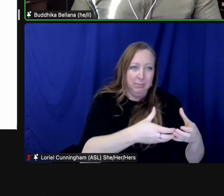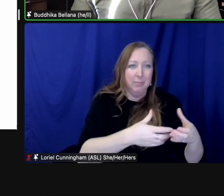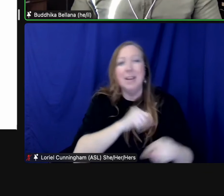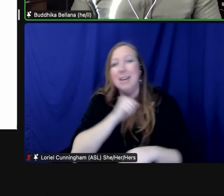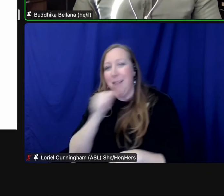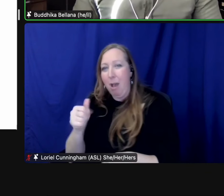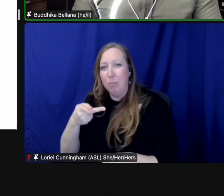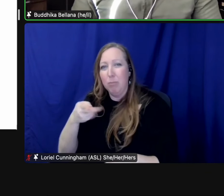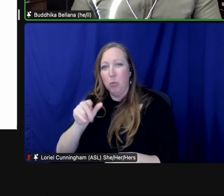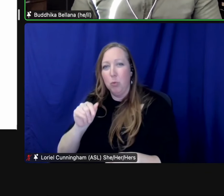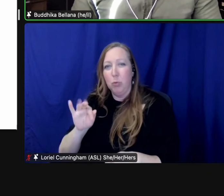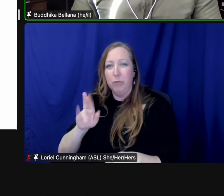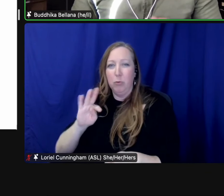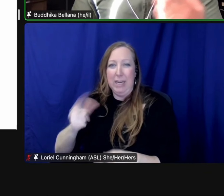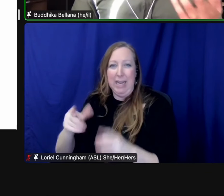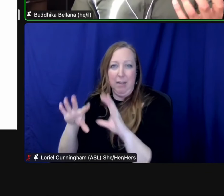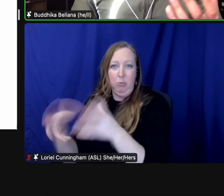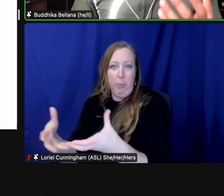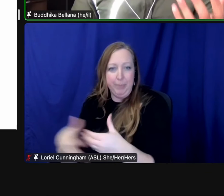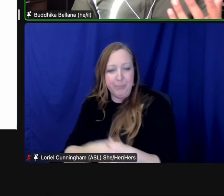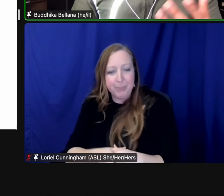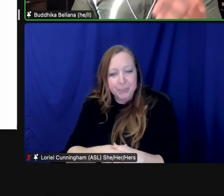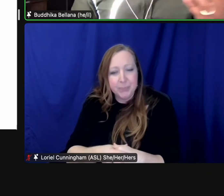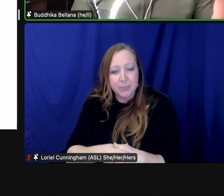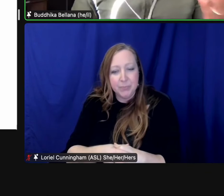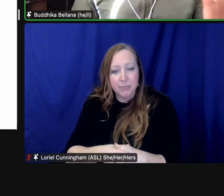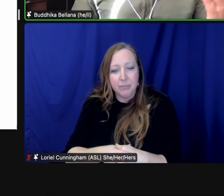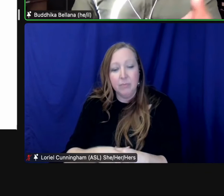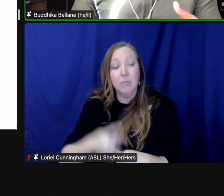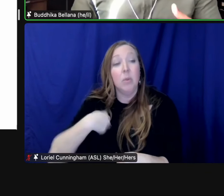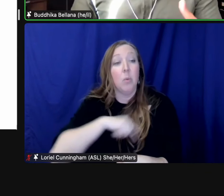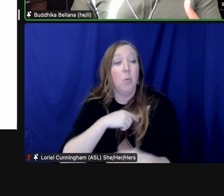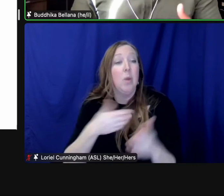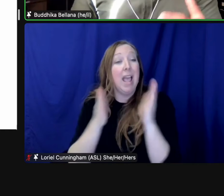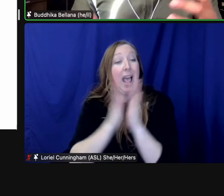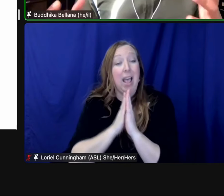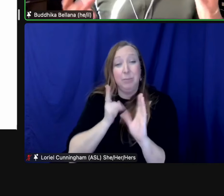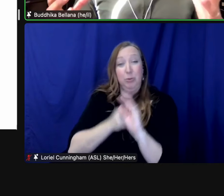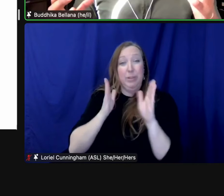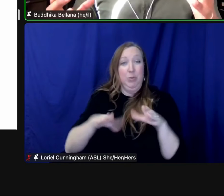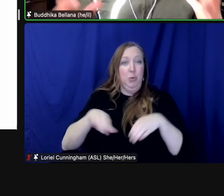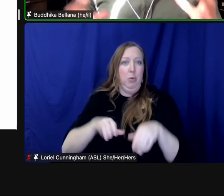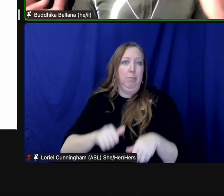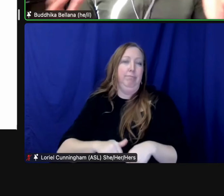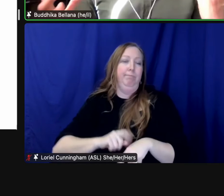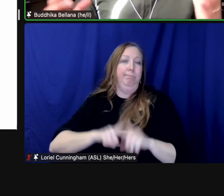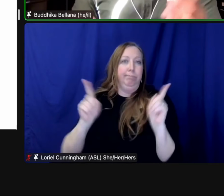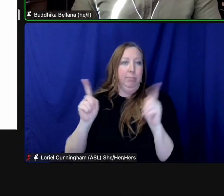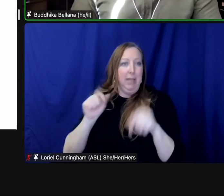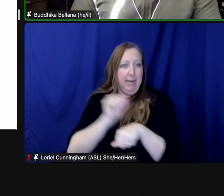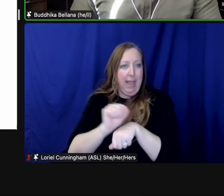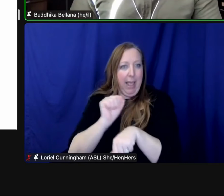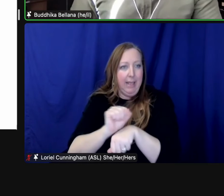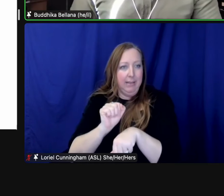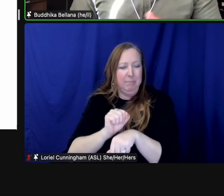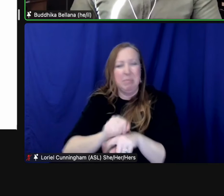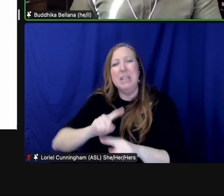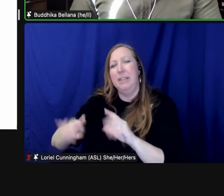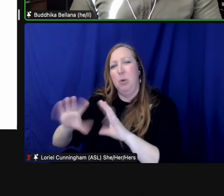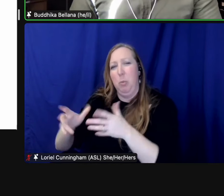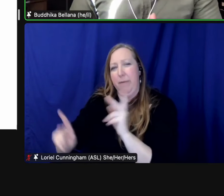And we also had participants do a separate task where they're actually, this is a different set of participants, where